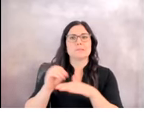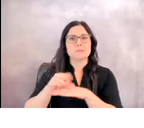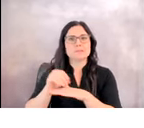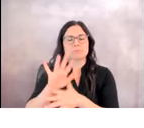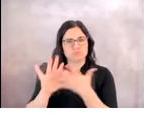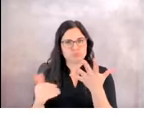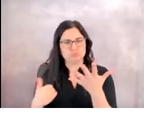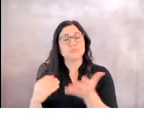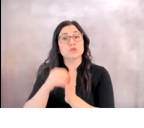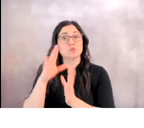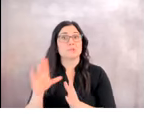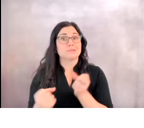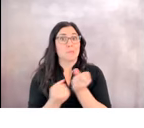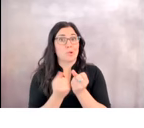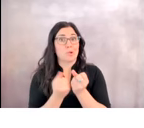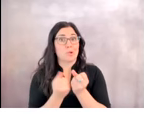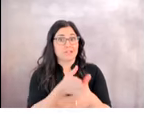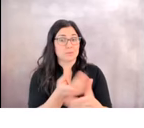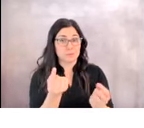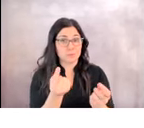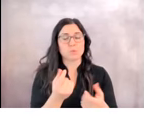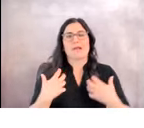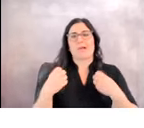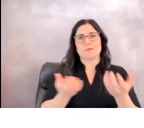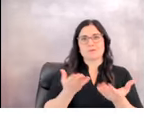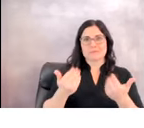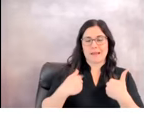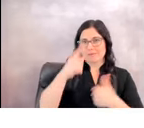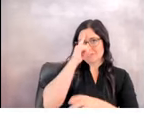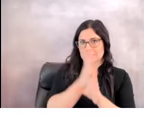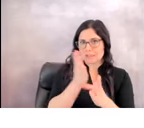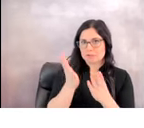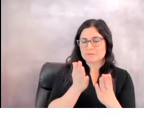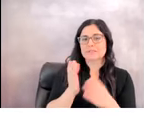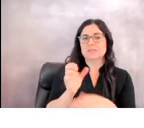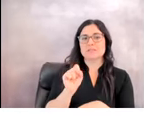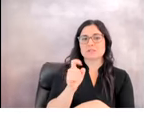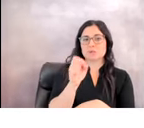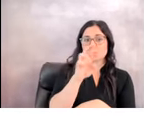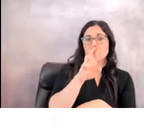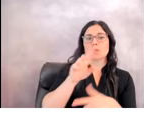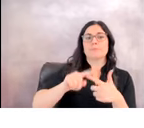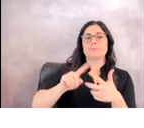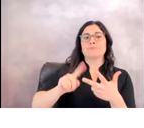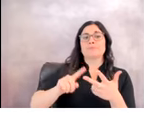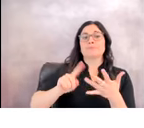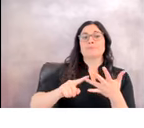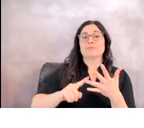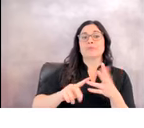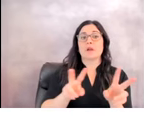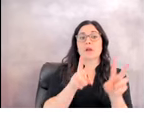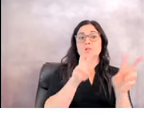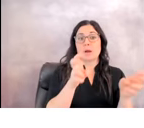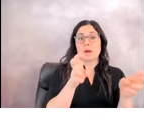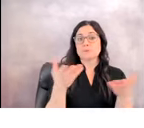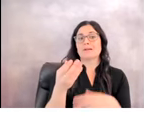student support intervention, such as health services, psych services, the store, topics on cheating and plagiarism.